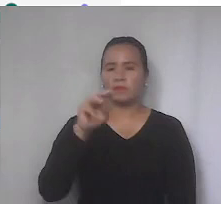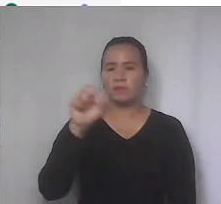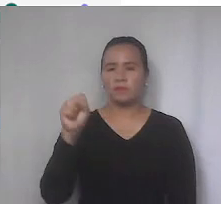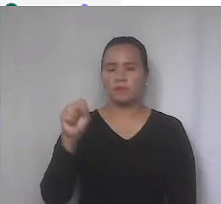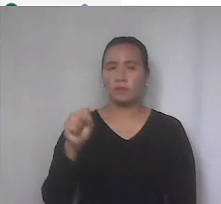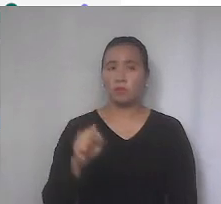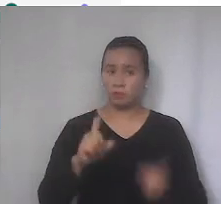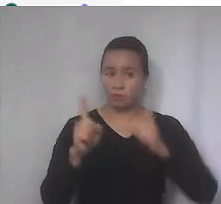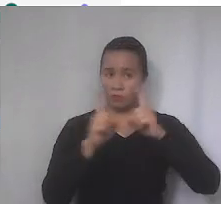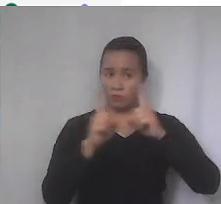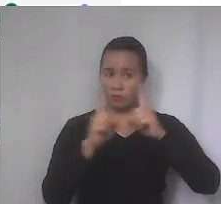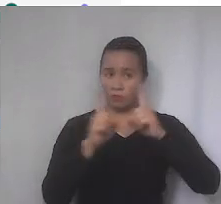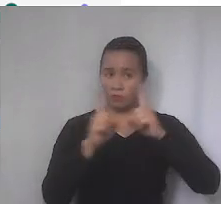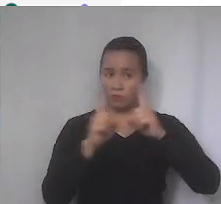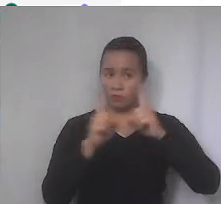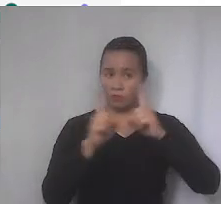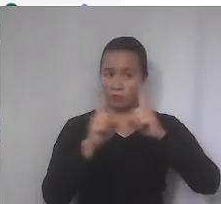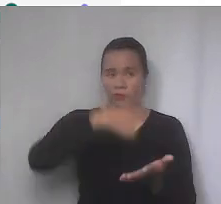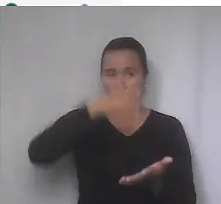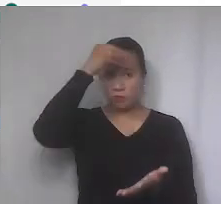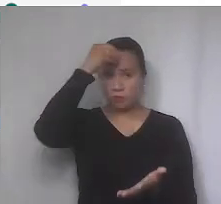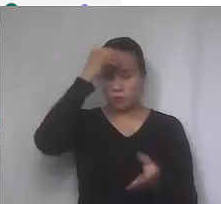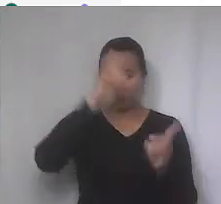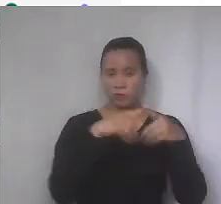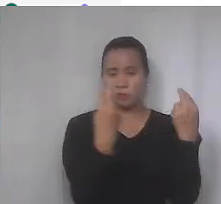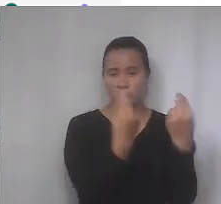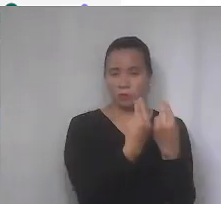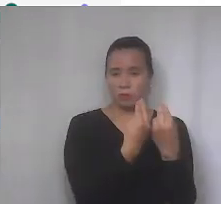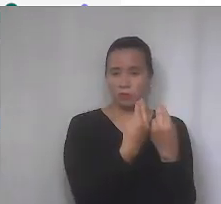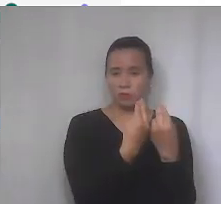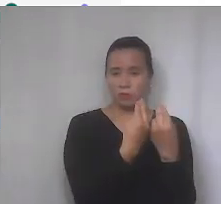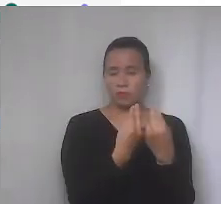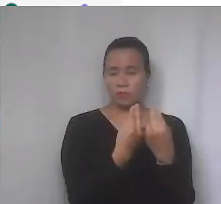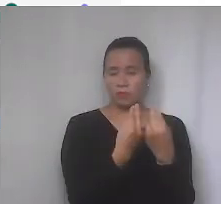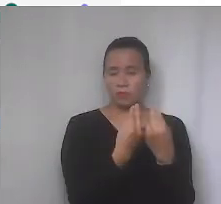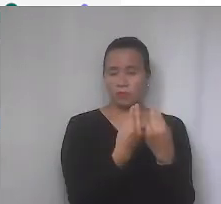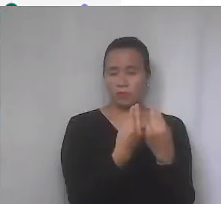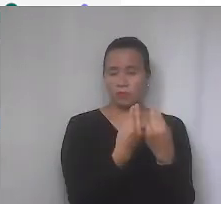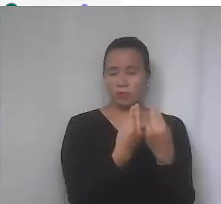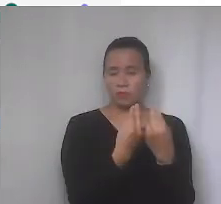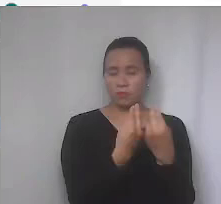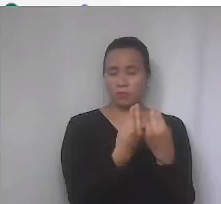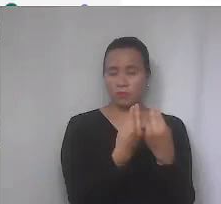school admin or division ICT coordinator on how you can get your